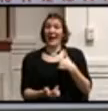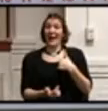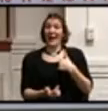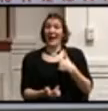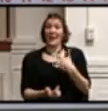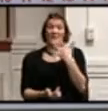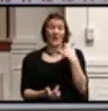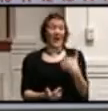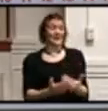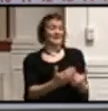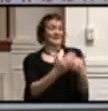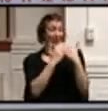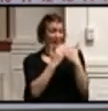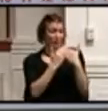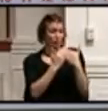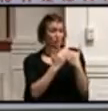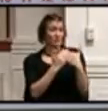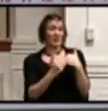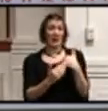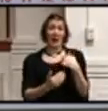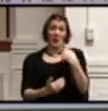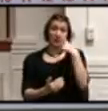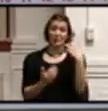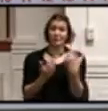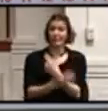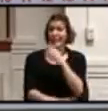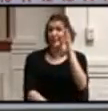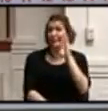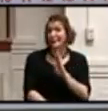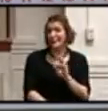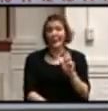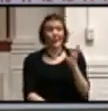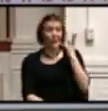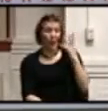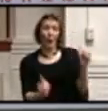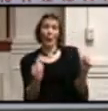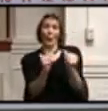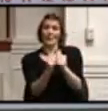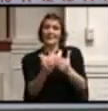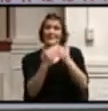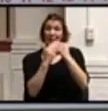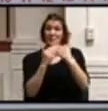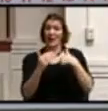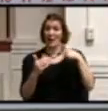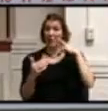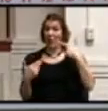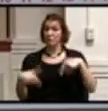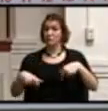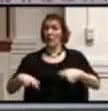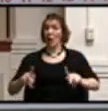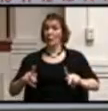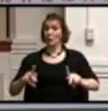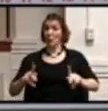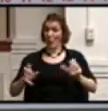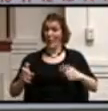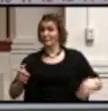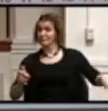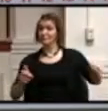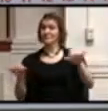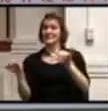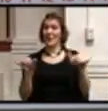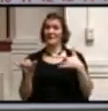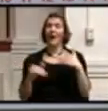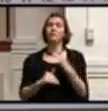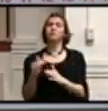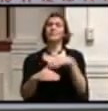I go for a sandwich and stuff, I like, if I want to have a beer, I want to have a beer. So I would like people in